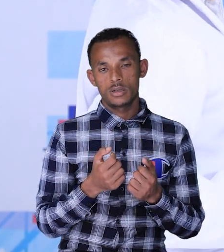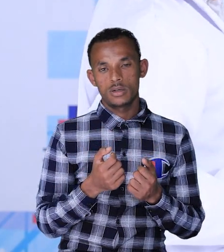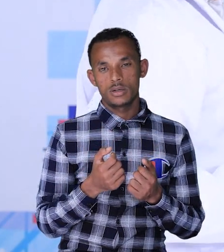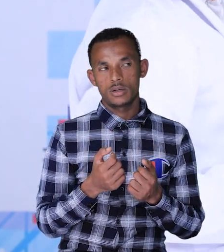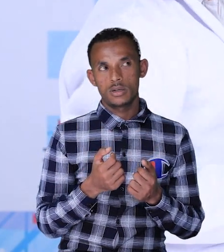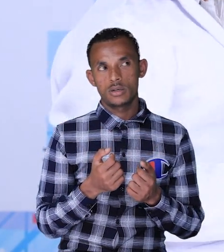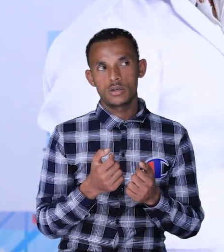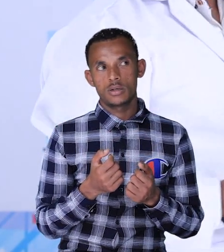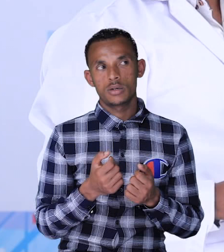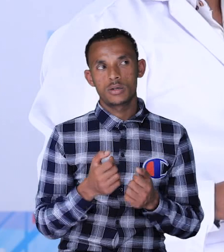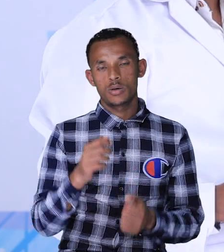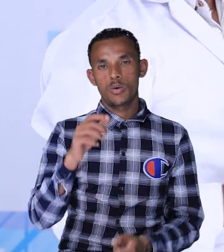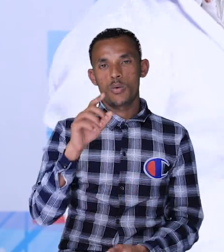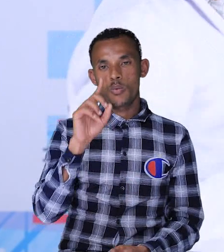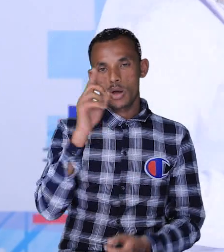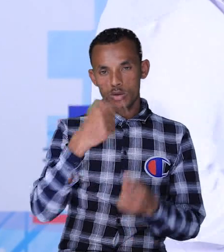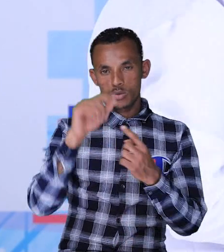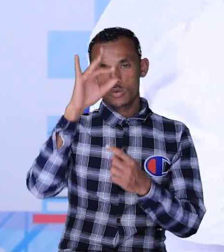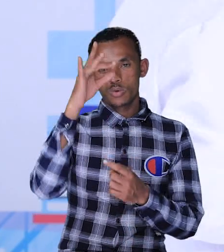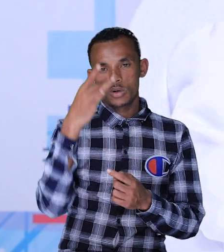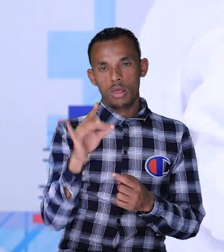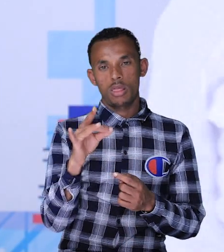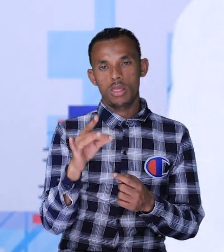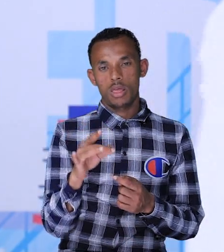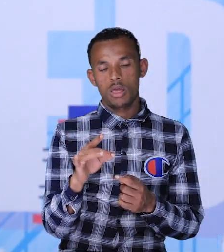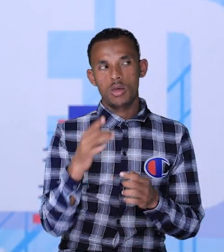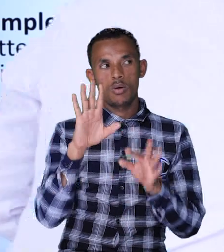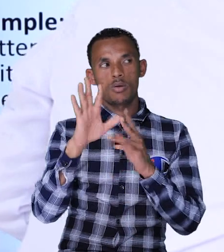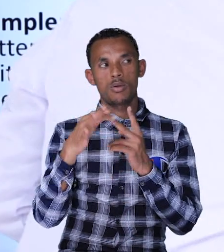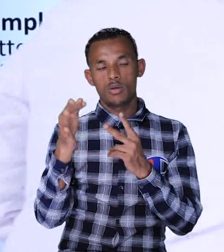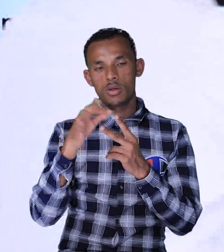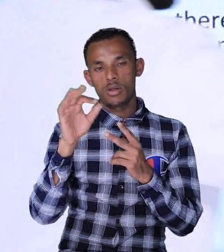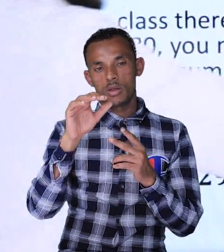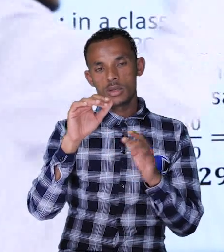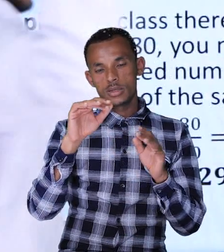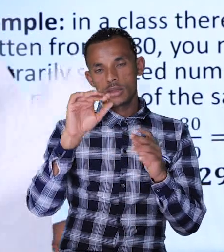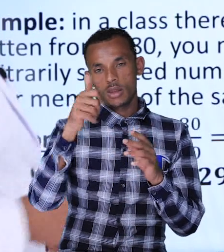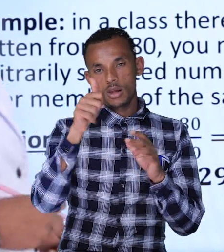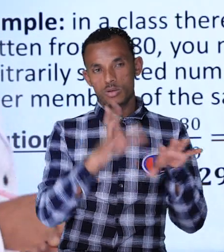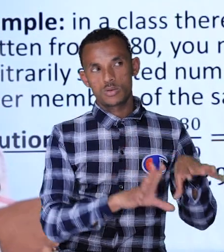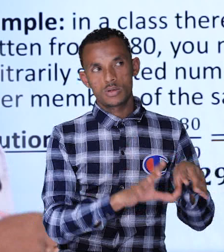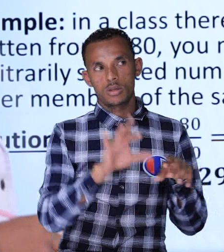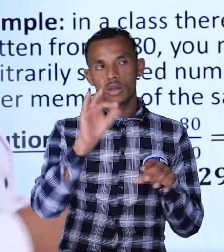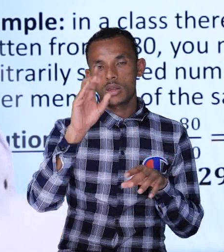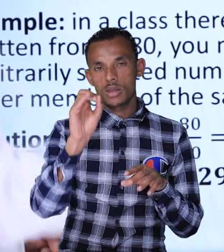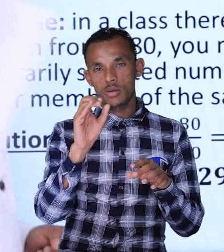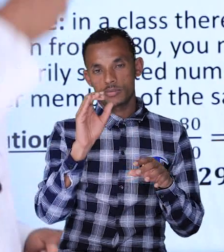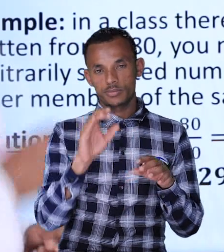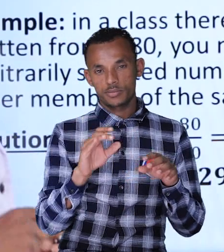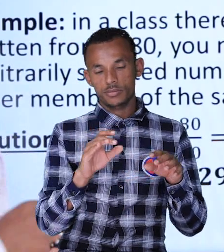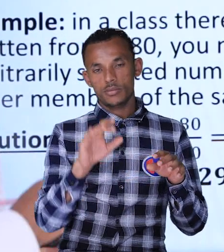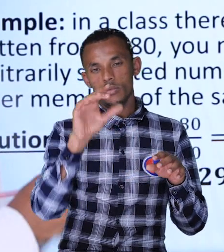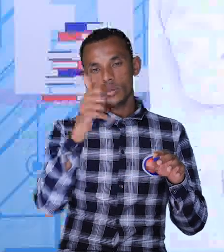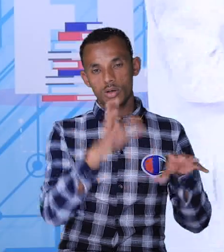written from 1 to 80. You need to select a sample of 10 students. We are just want to select